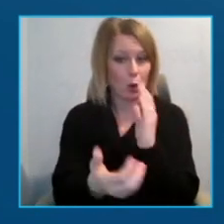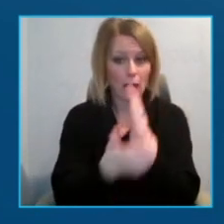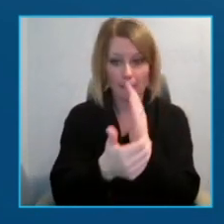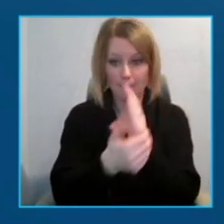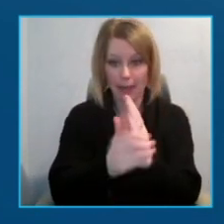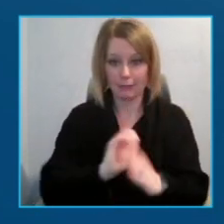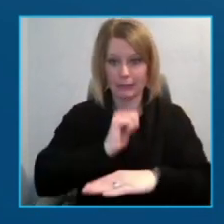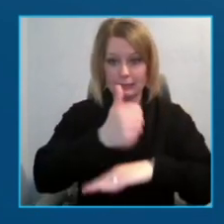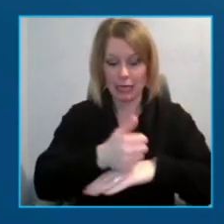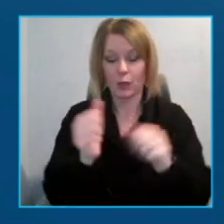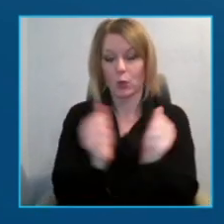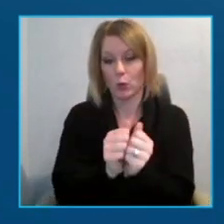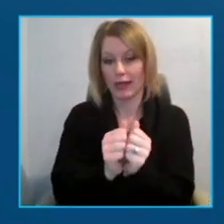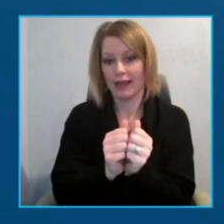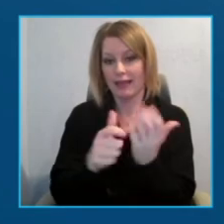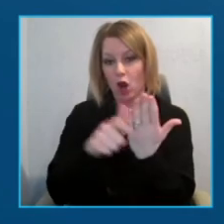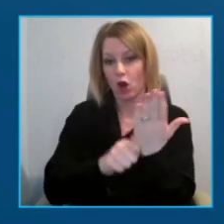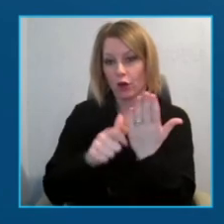8.